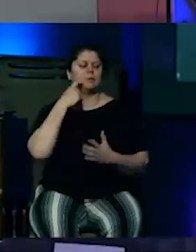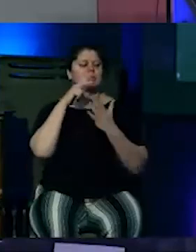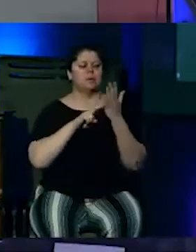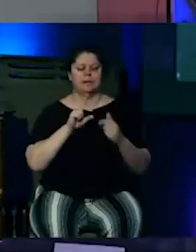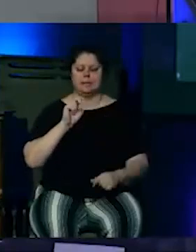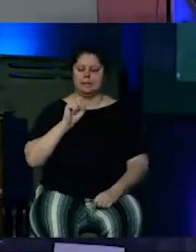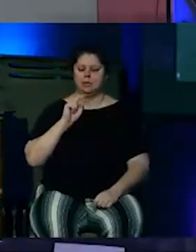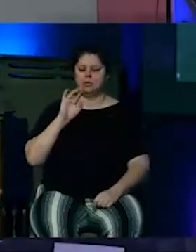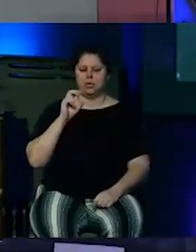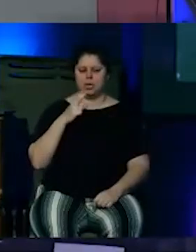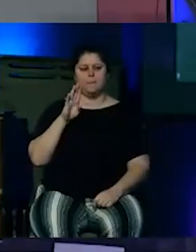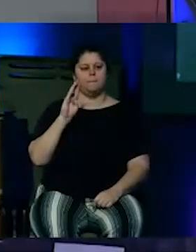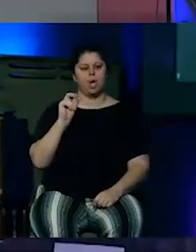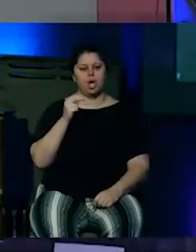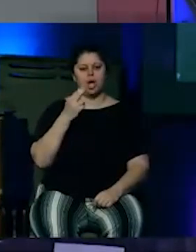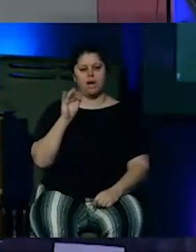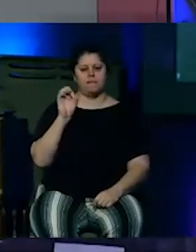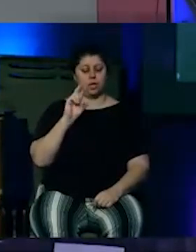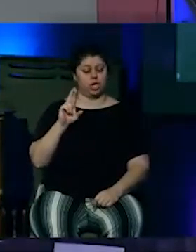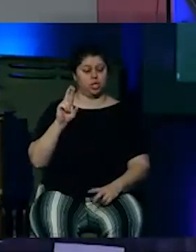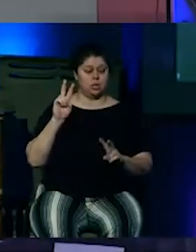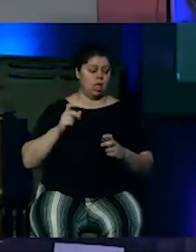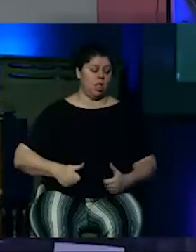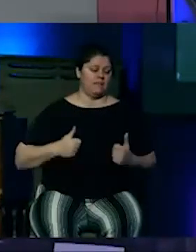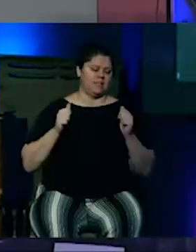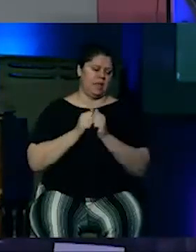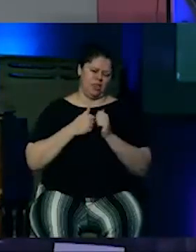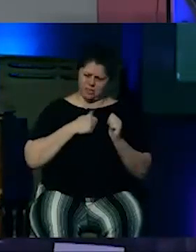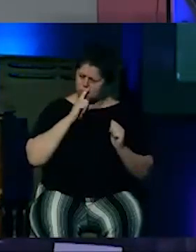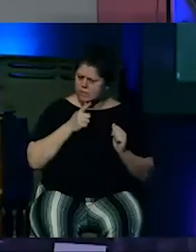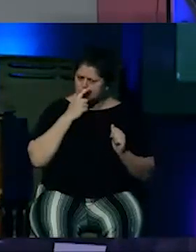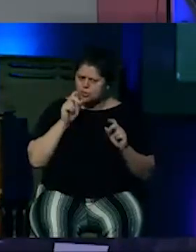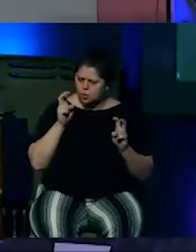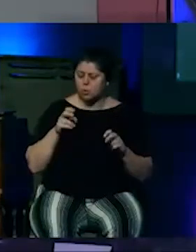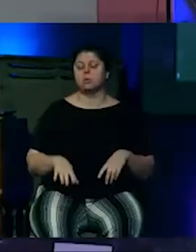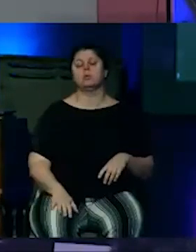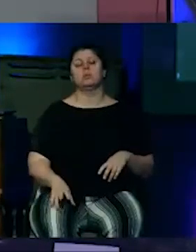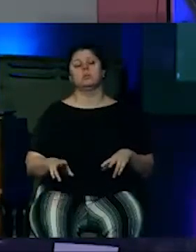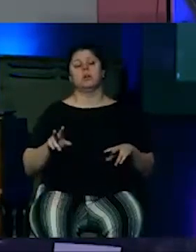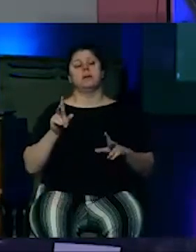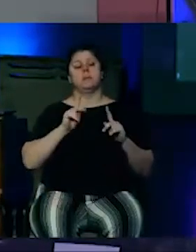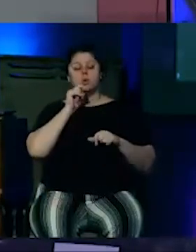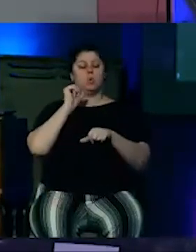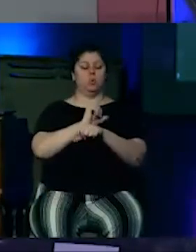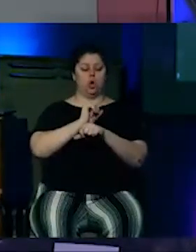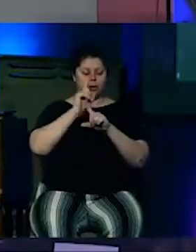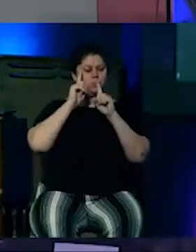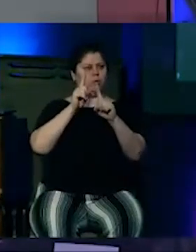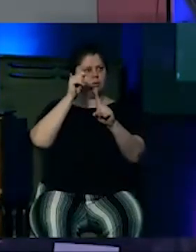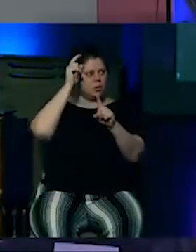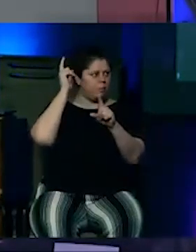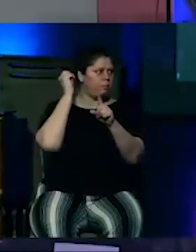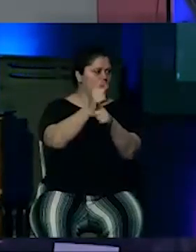Dietrich Bonhoeffer's Life Together, and he had this really interesting quote where he said, like, people who work towards, like, the brotherhood of